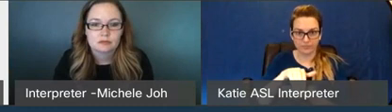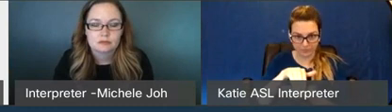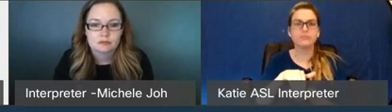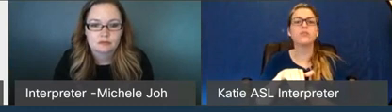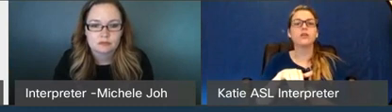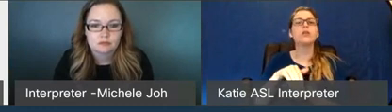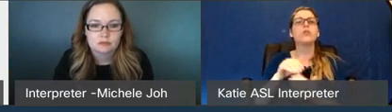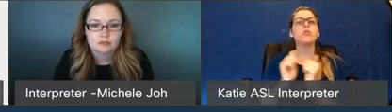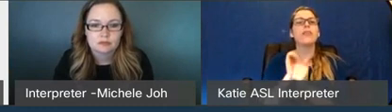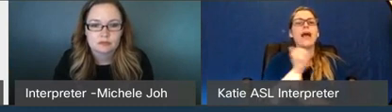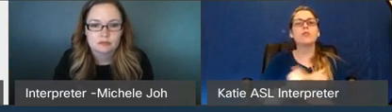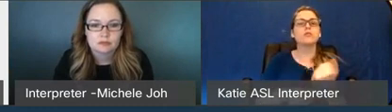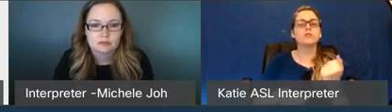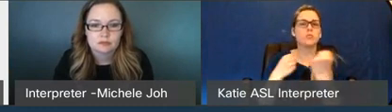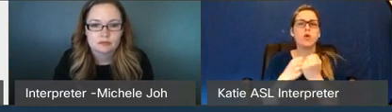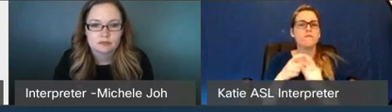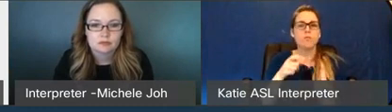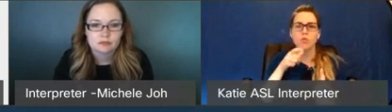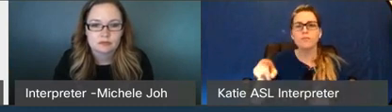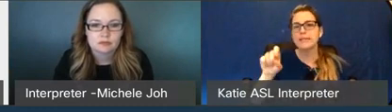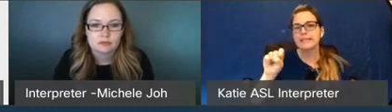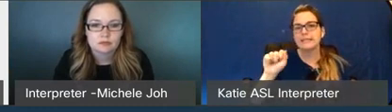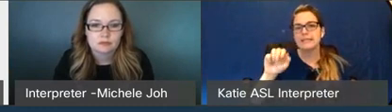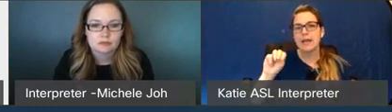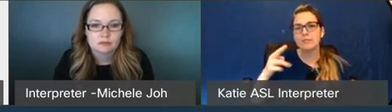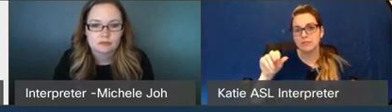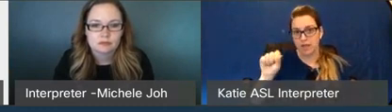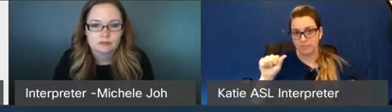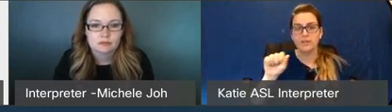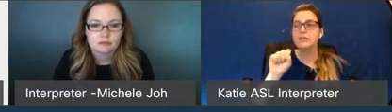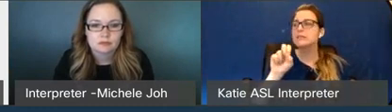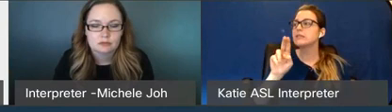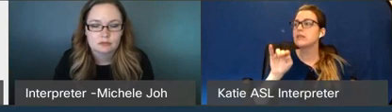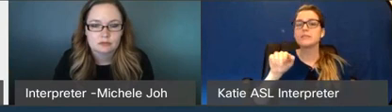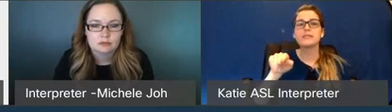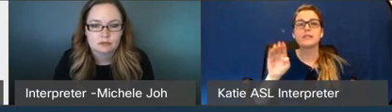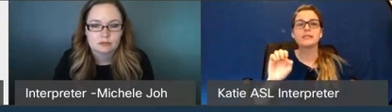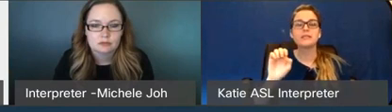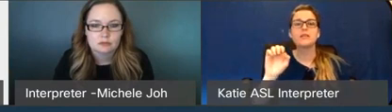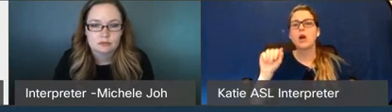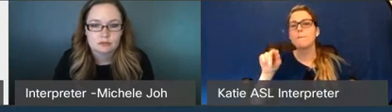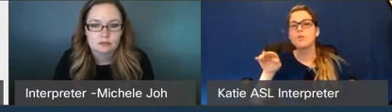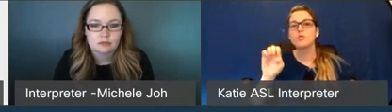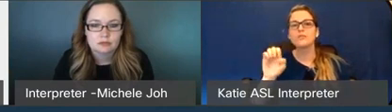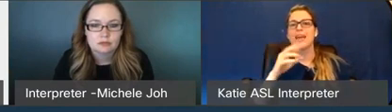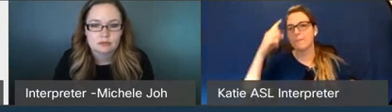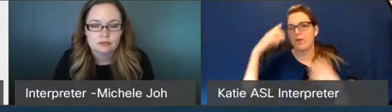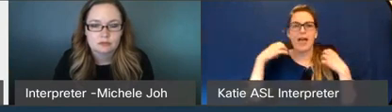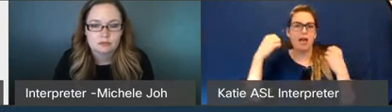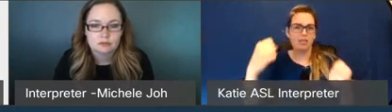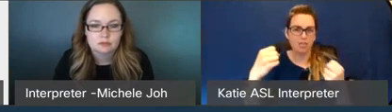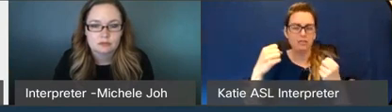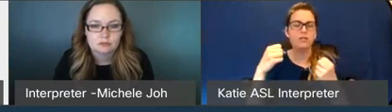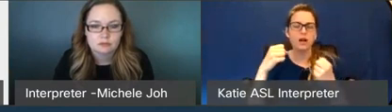support of SAMHSA, which is the Substance Abuse and Mental Health Services Administration. Today's webinar is